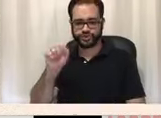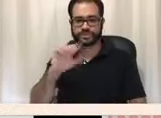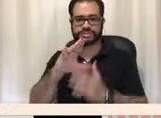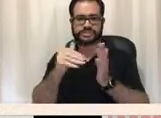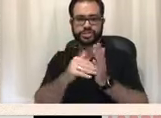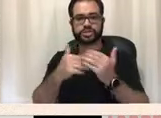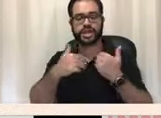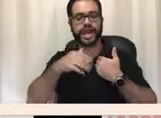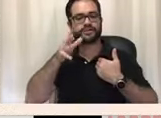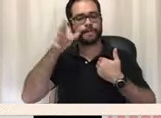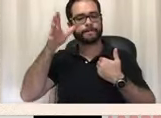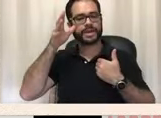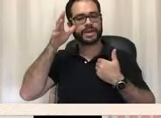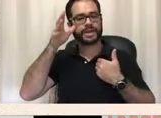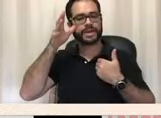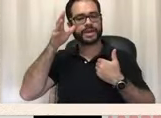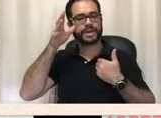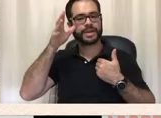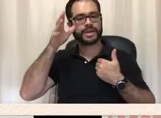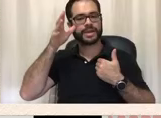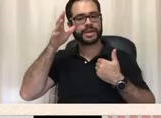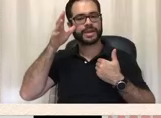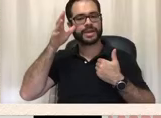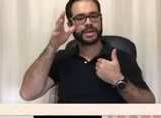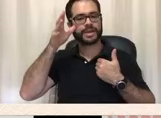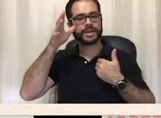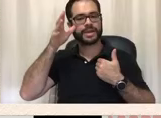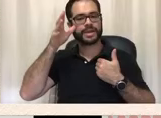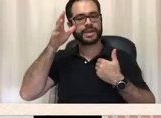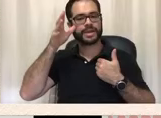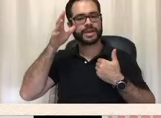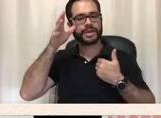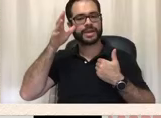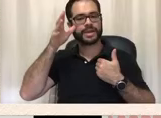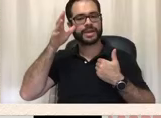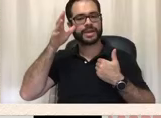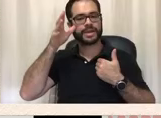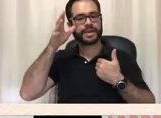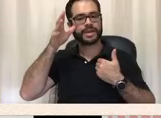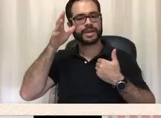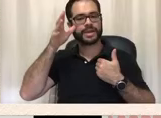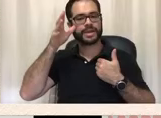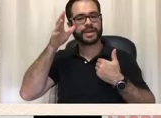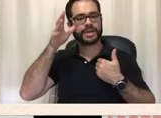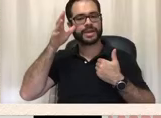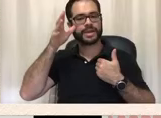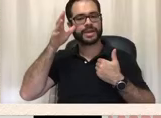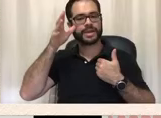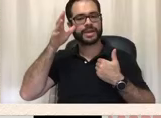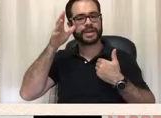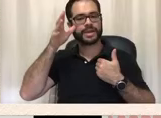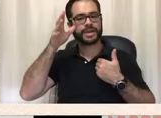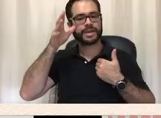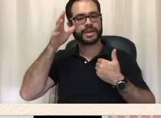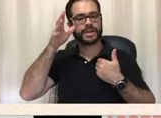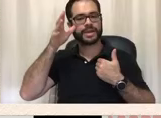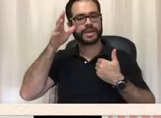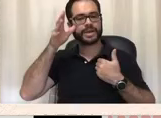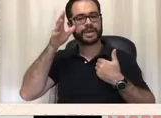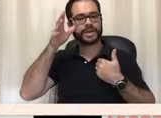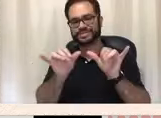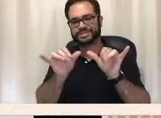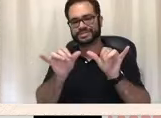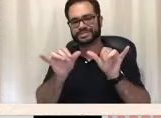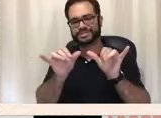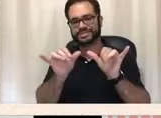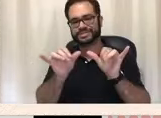district. Some of them may cover more than one district. It just depends on the size of the district. These are the contacts that I work with. We